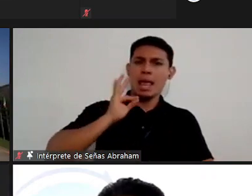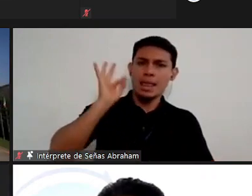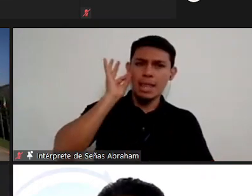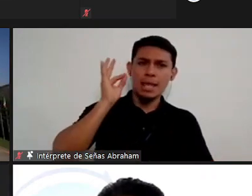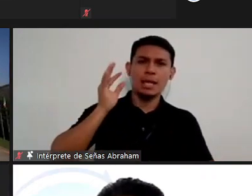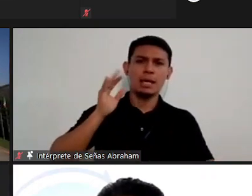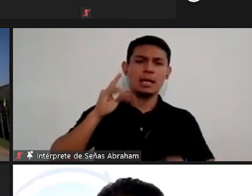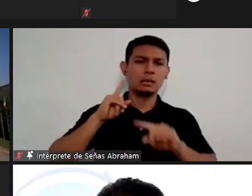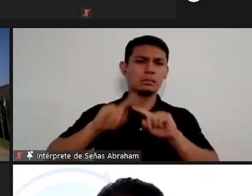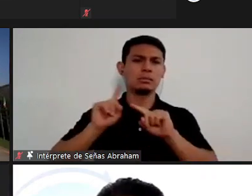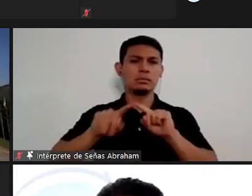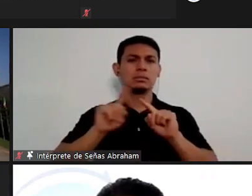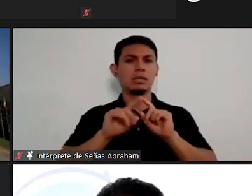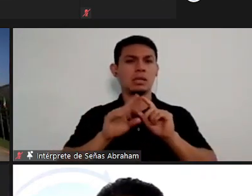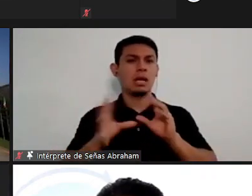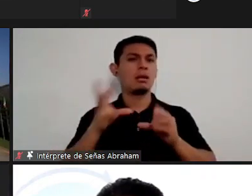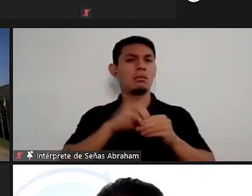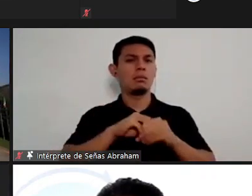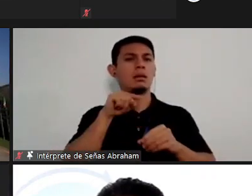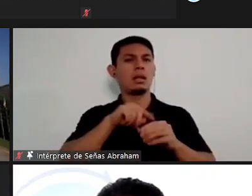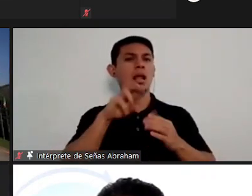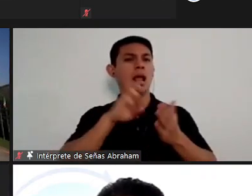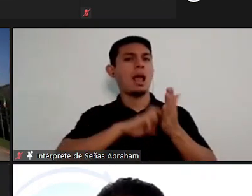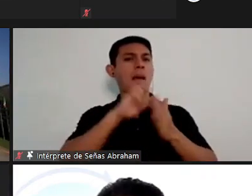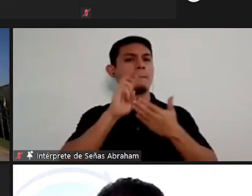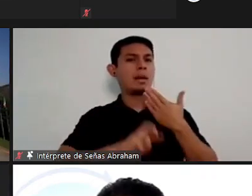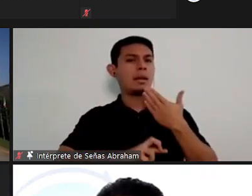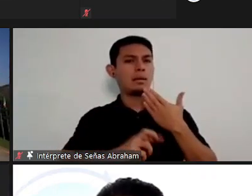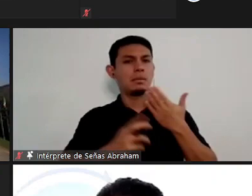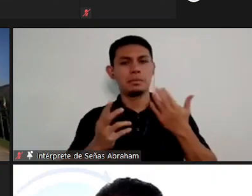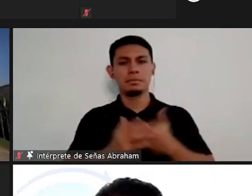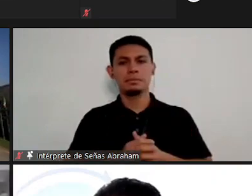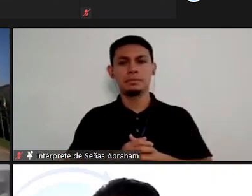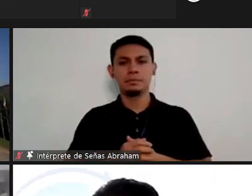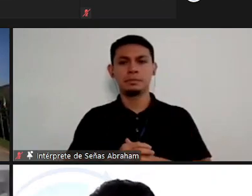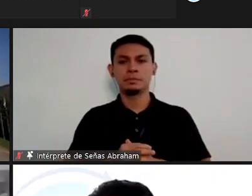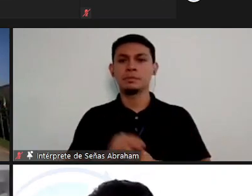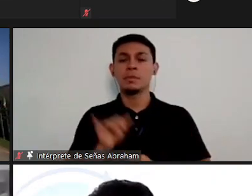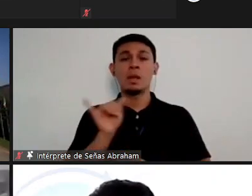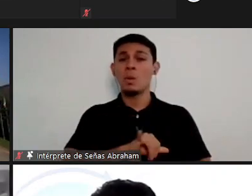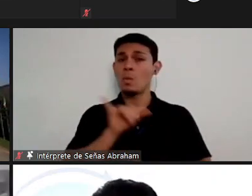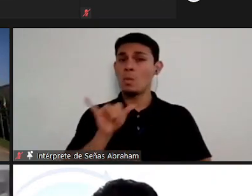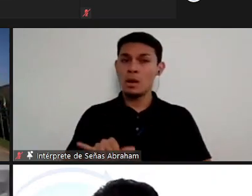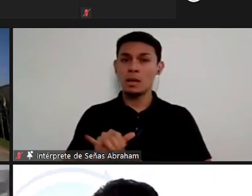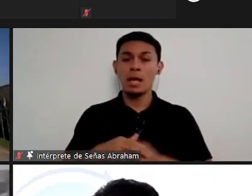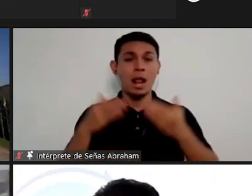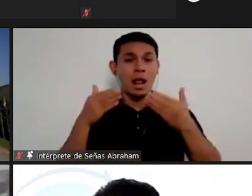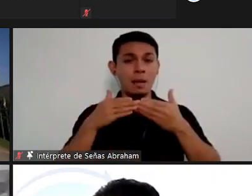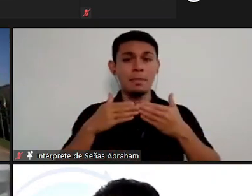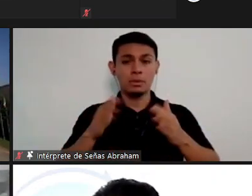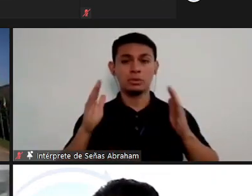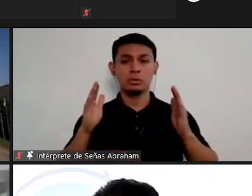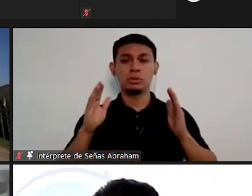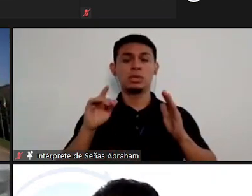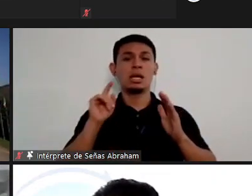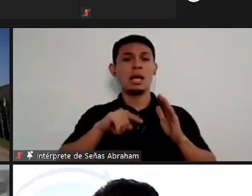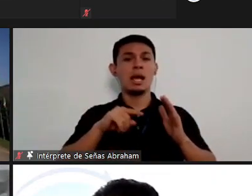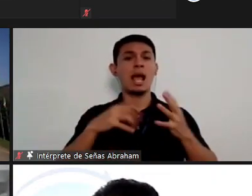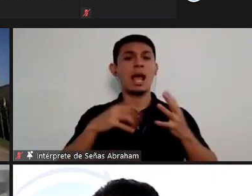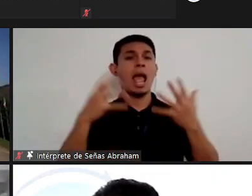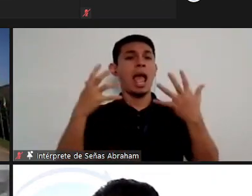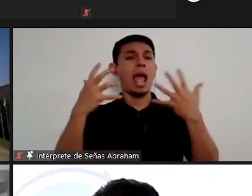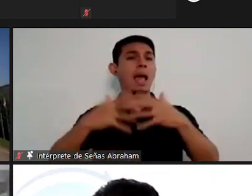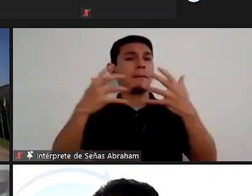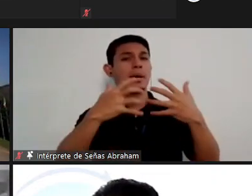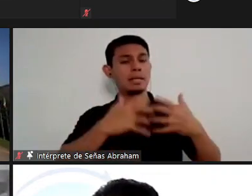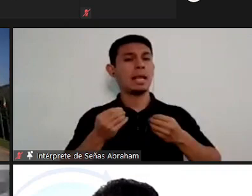workers indigenous willing men etc and the implementation of the plan as the same token the opening of the